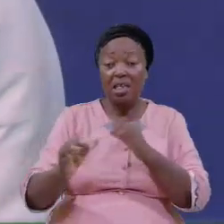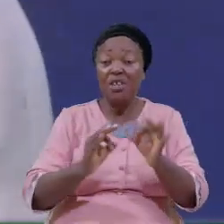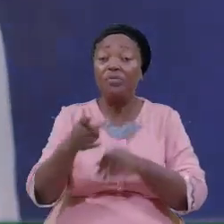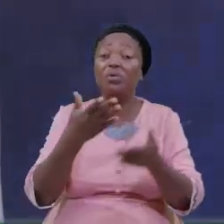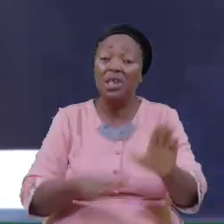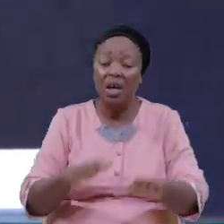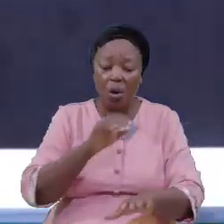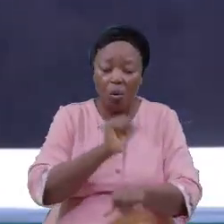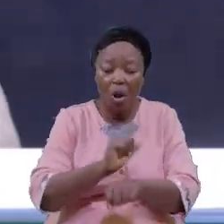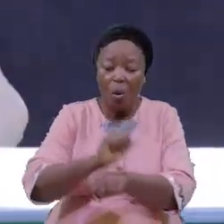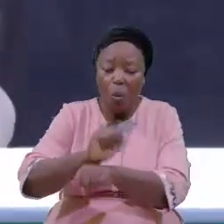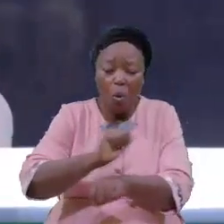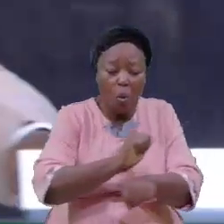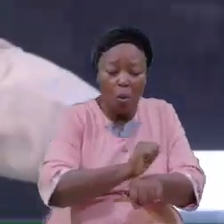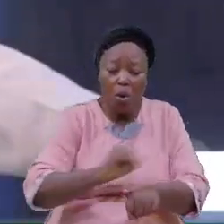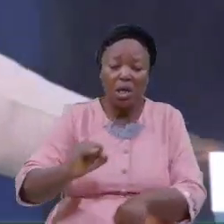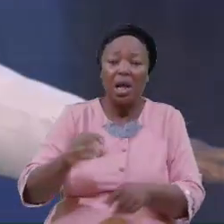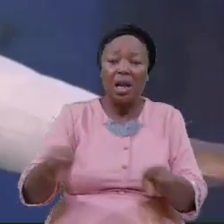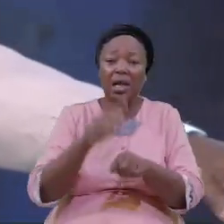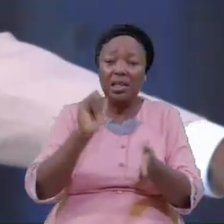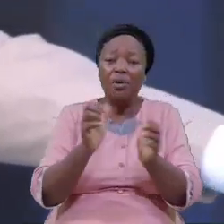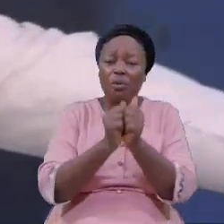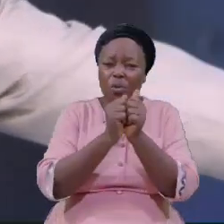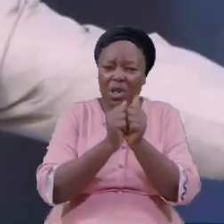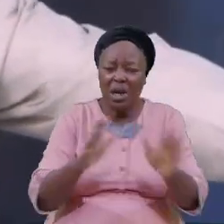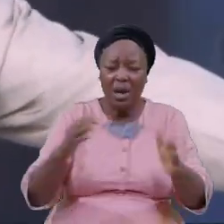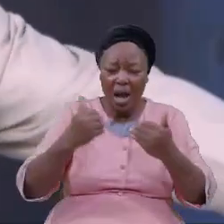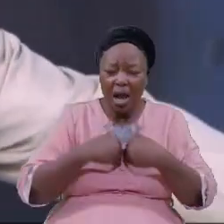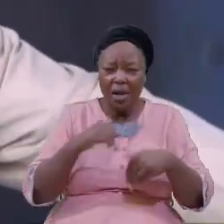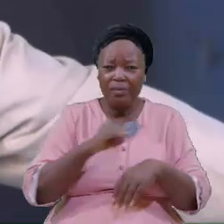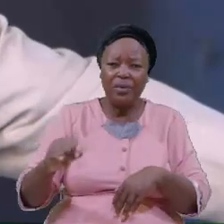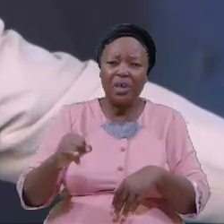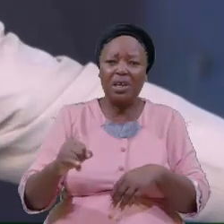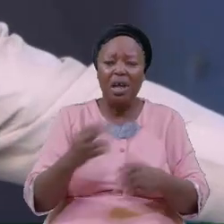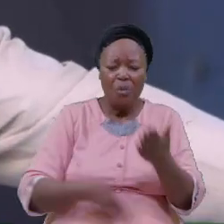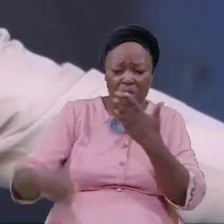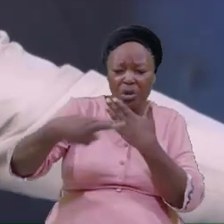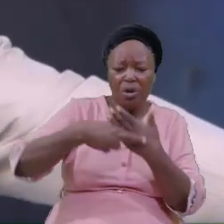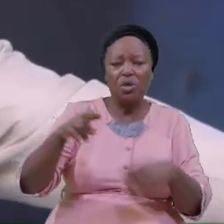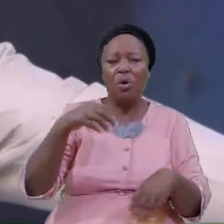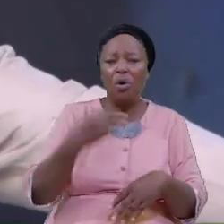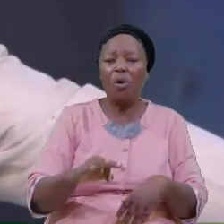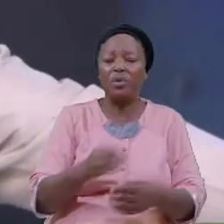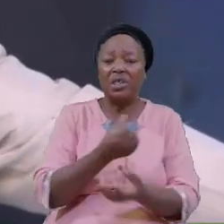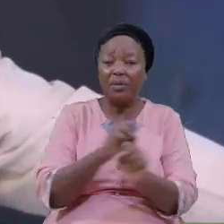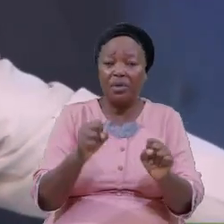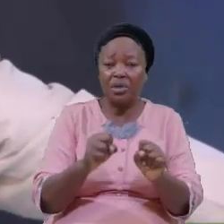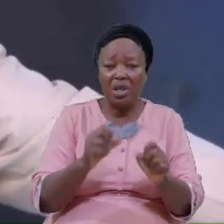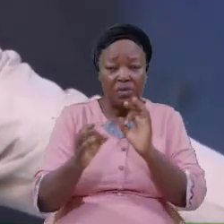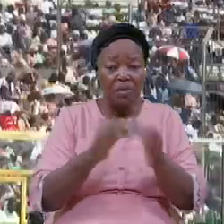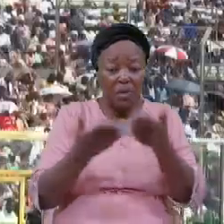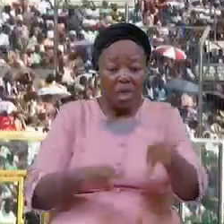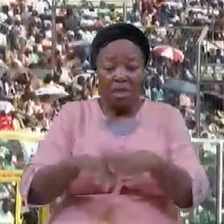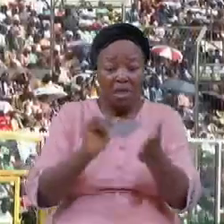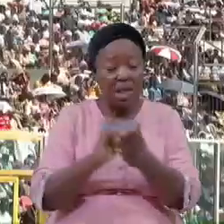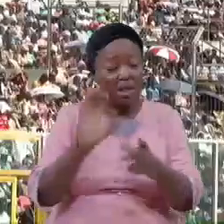walking, walking without having restoration of salvation, if you die in that condition, you go to